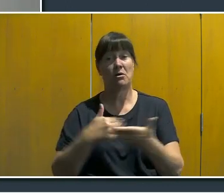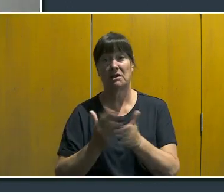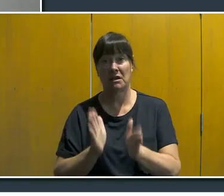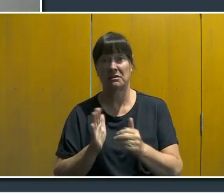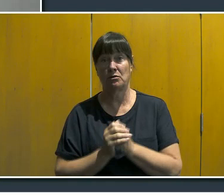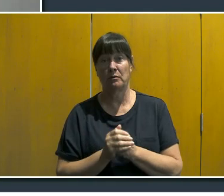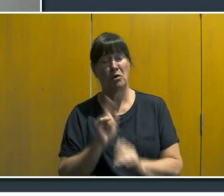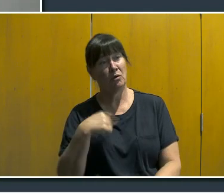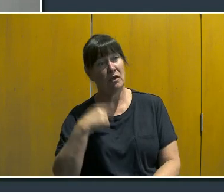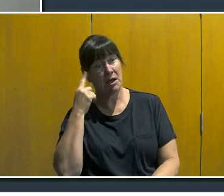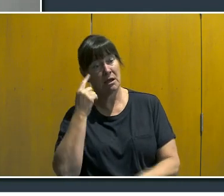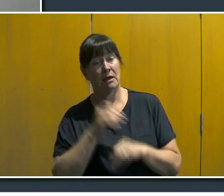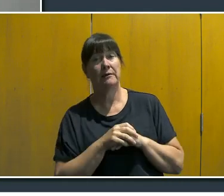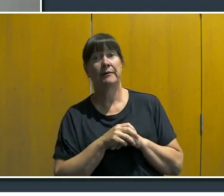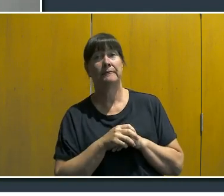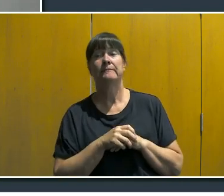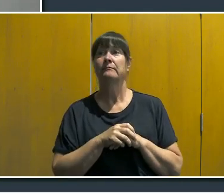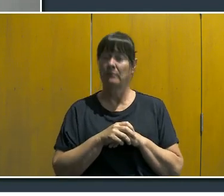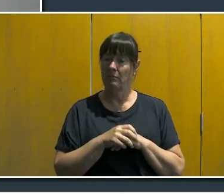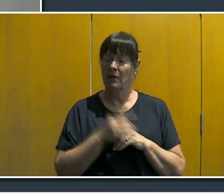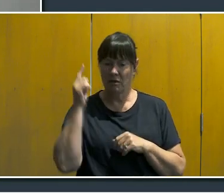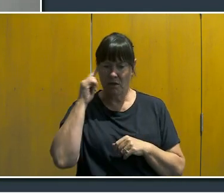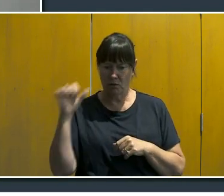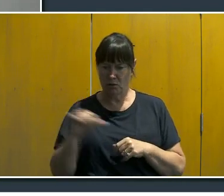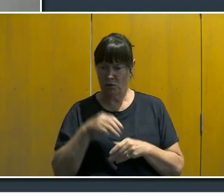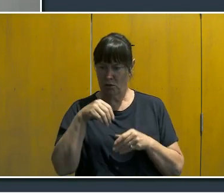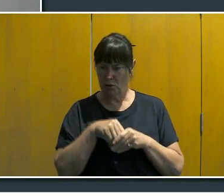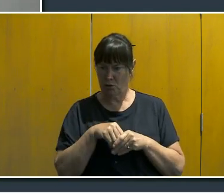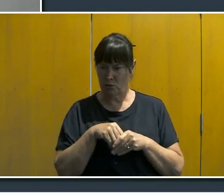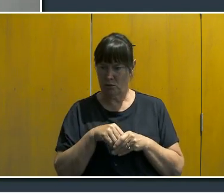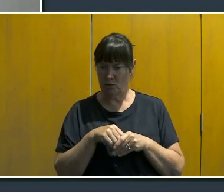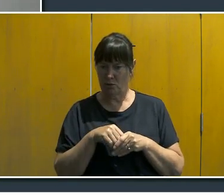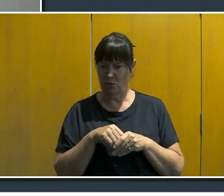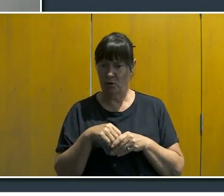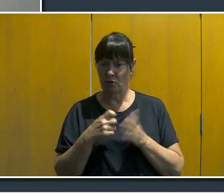should include that in the rate which we pay 100% on.